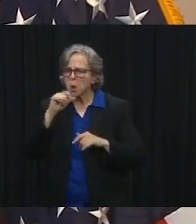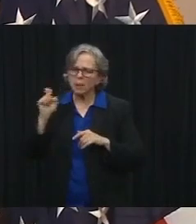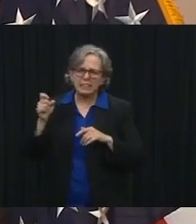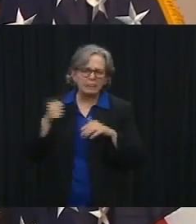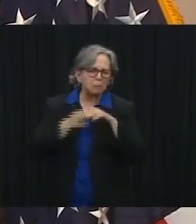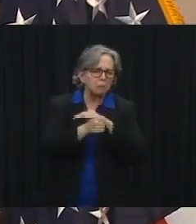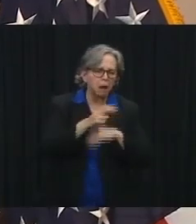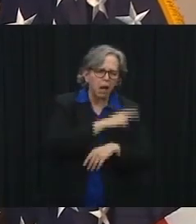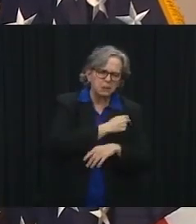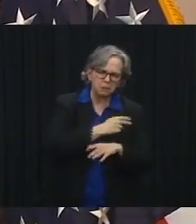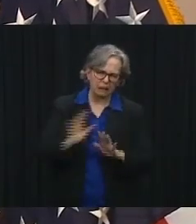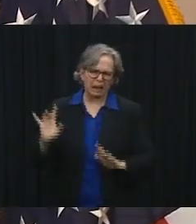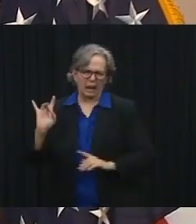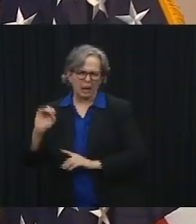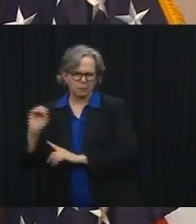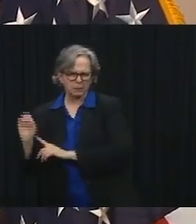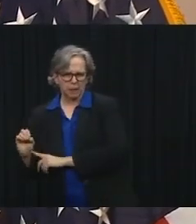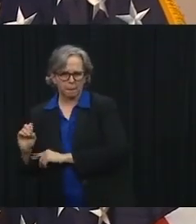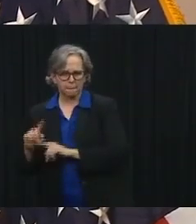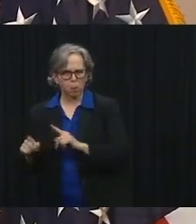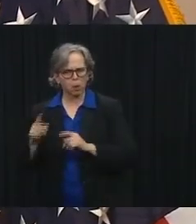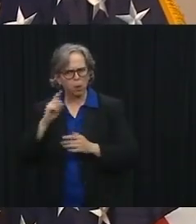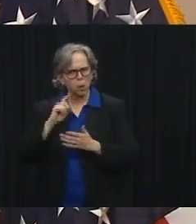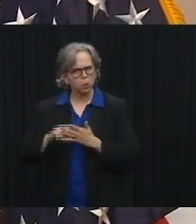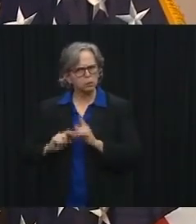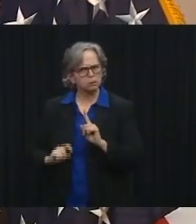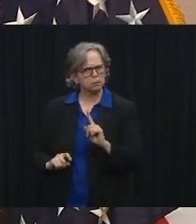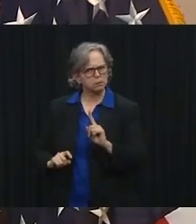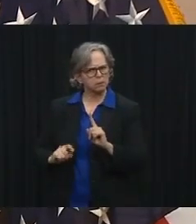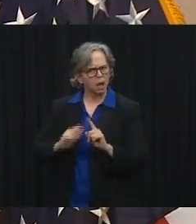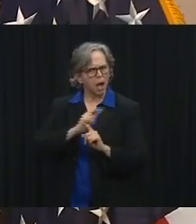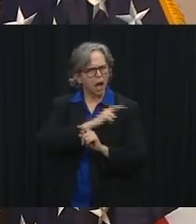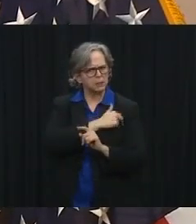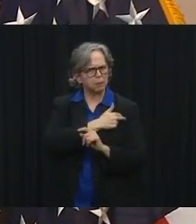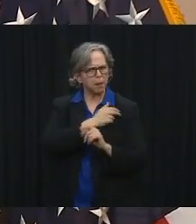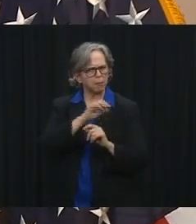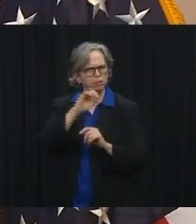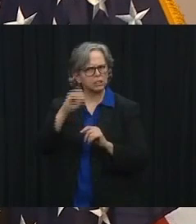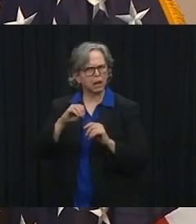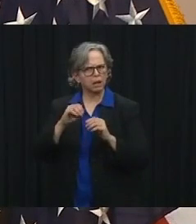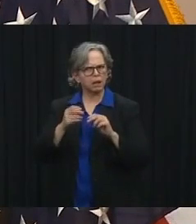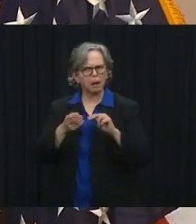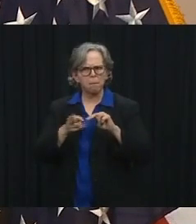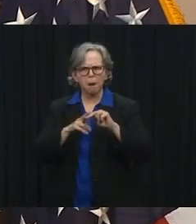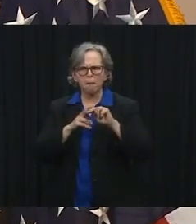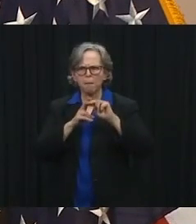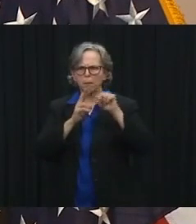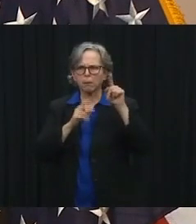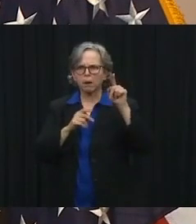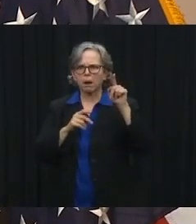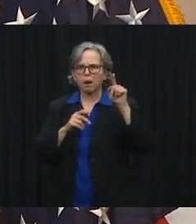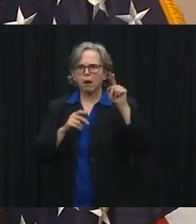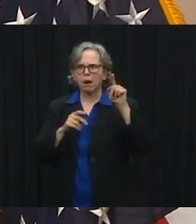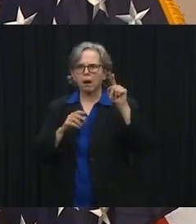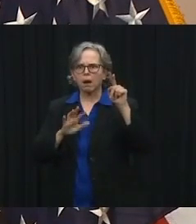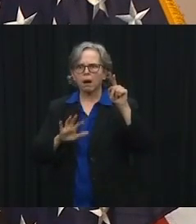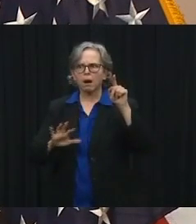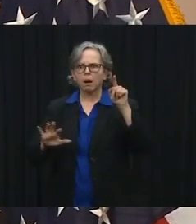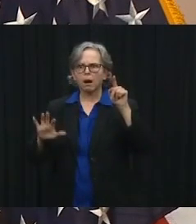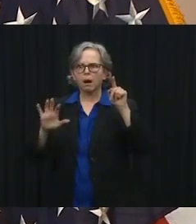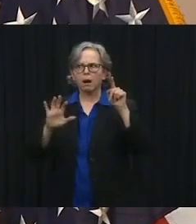higher number of hospitalizations of our cases. And I think we're going to see that trend around the country. And then, of